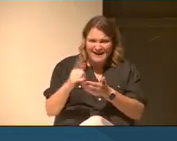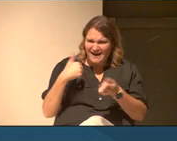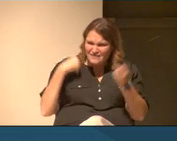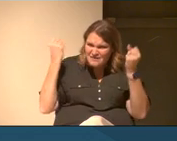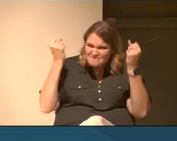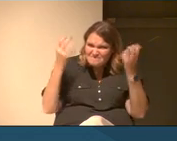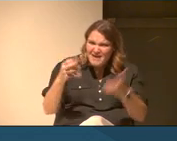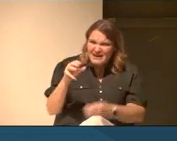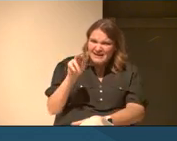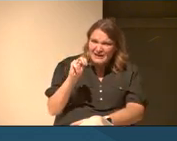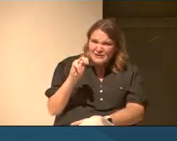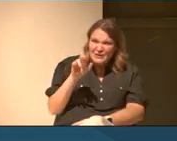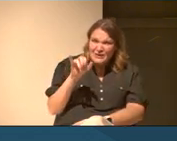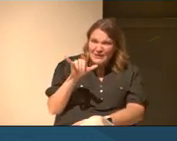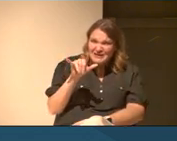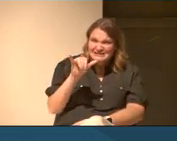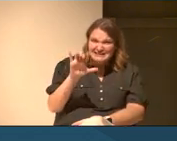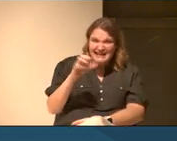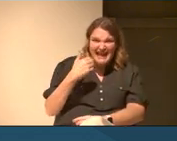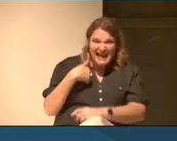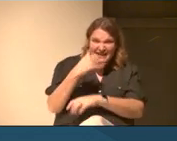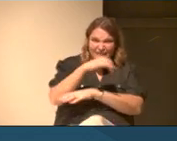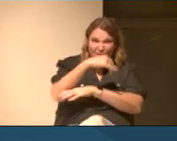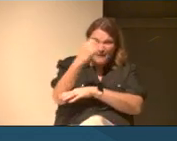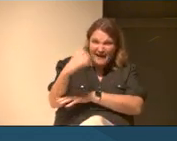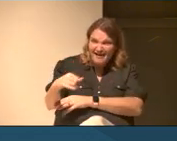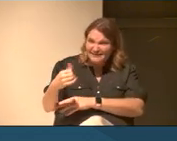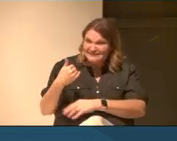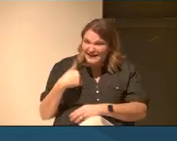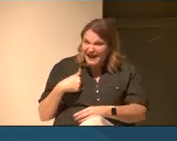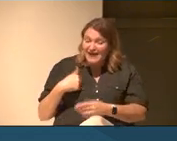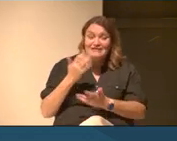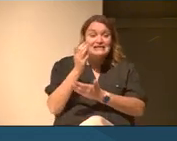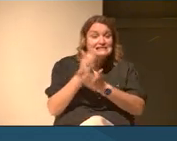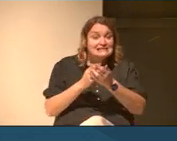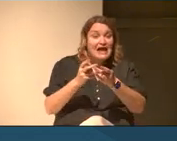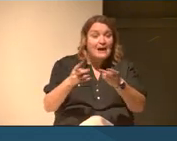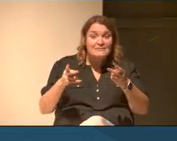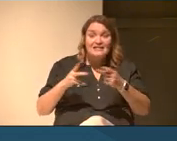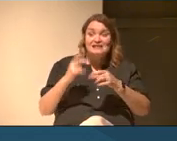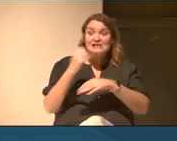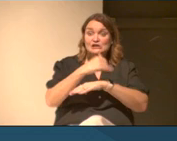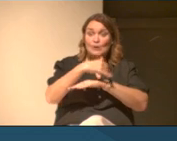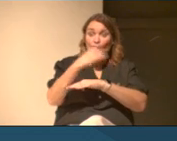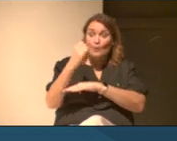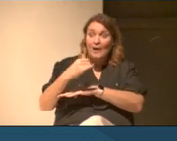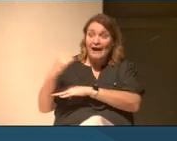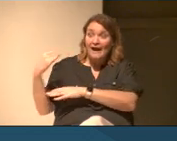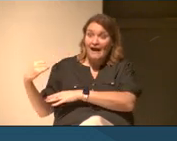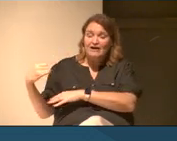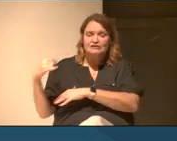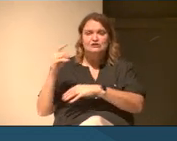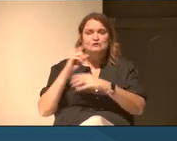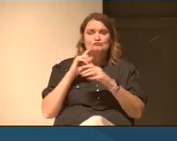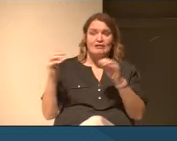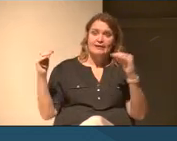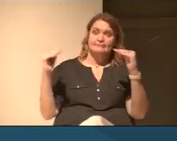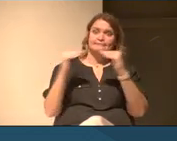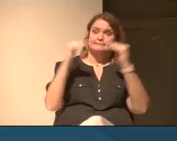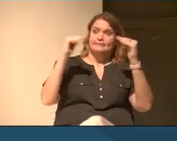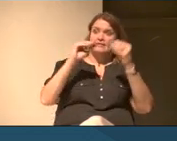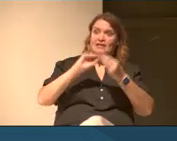City and many other places. And in some places, whales are actually at numbers that match the levels